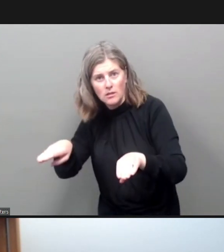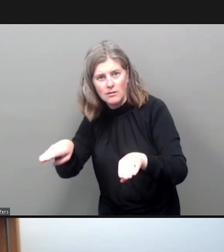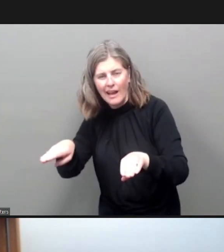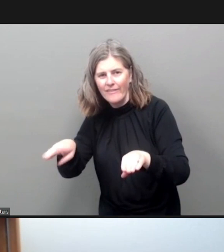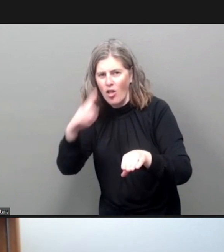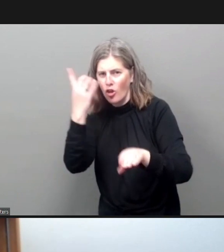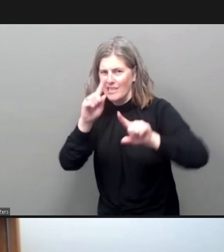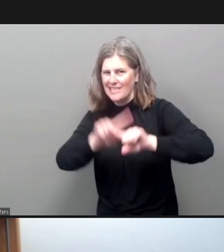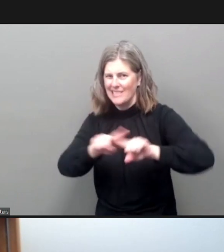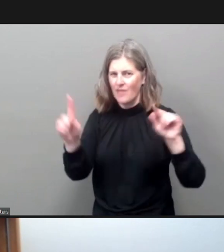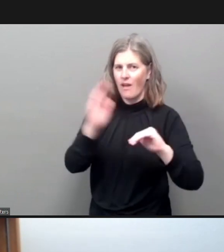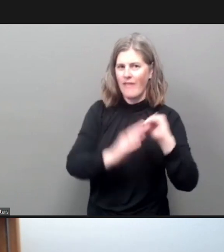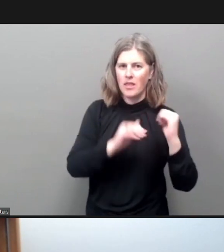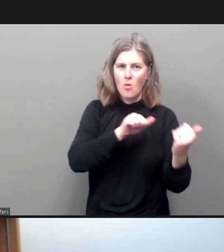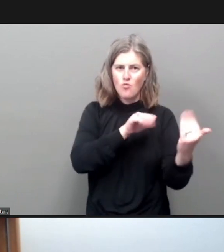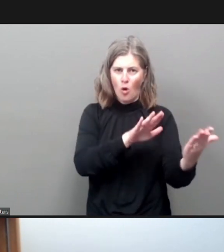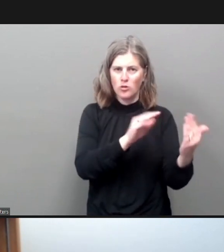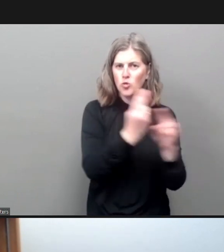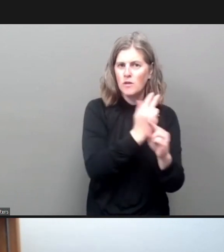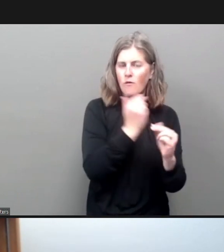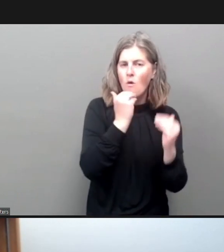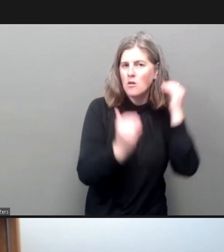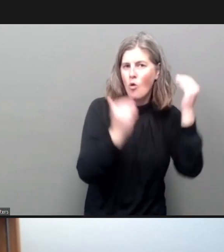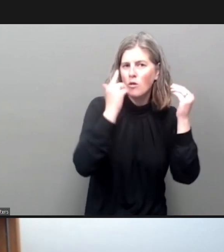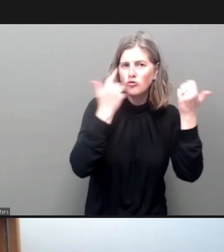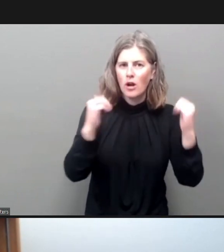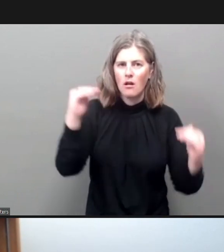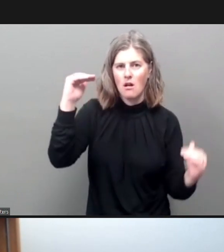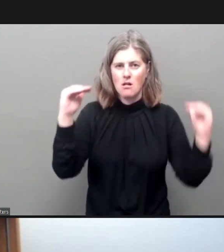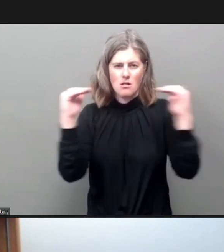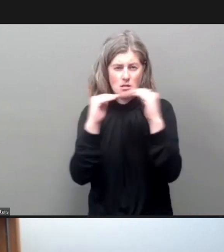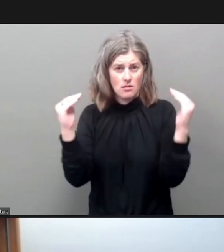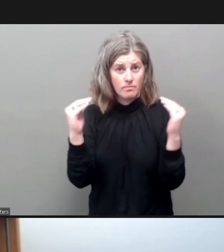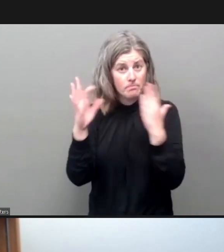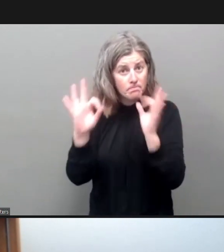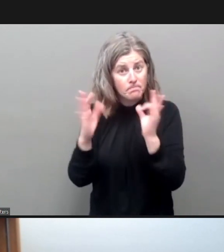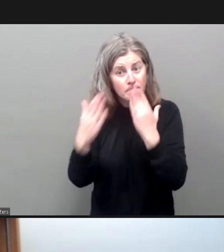differs from the equity approach for adults. Thank you.